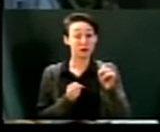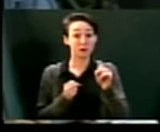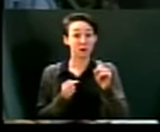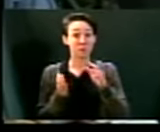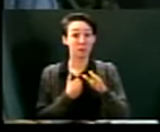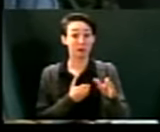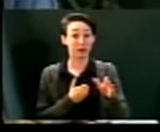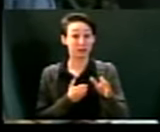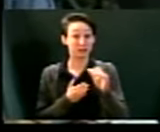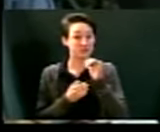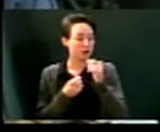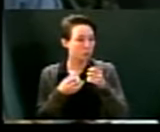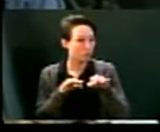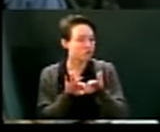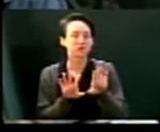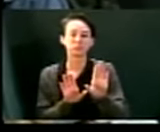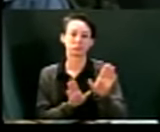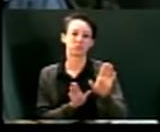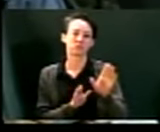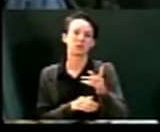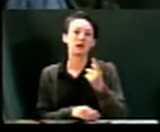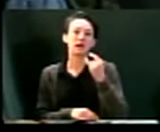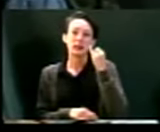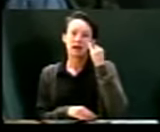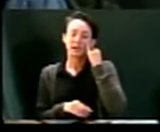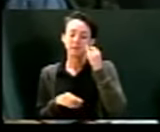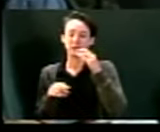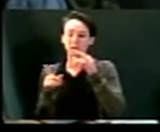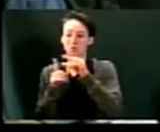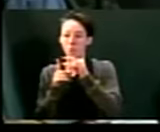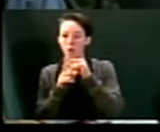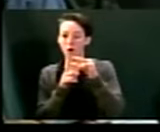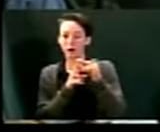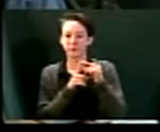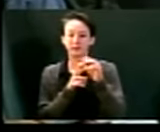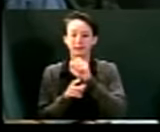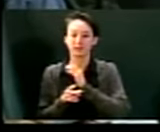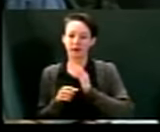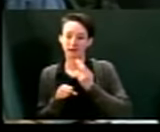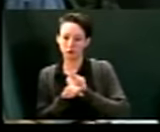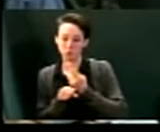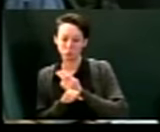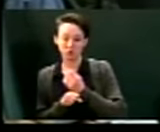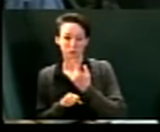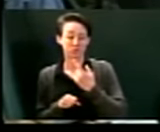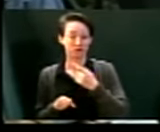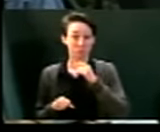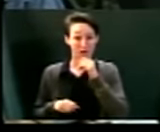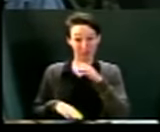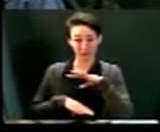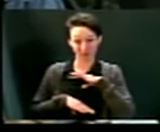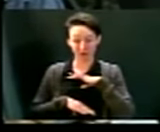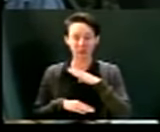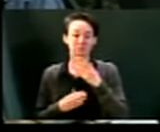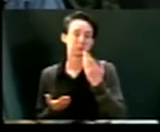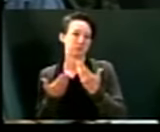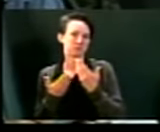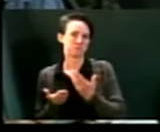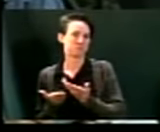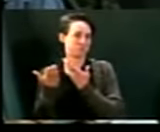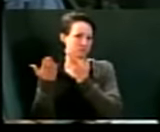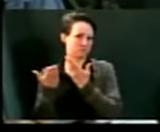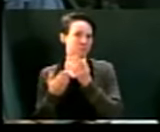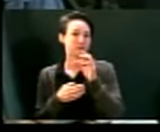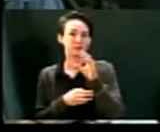aren't happy as a board with the language or the verbiage that the staff has used, then the suggestion of a